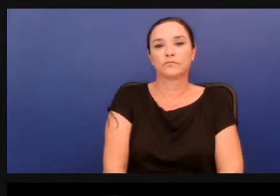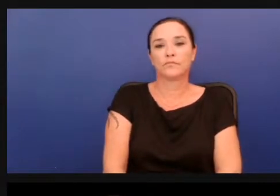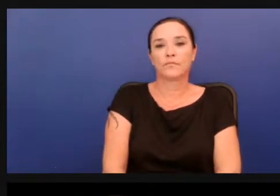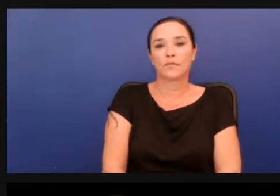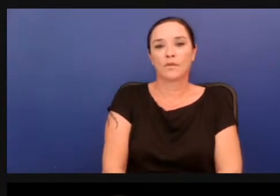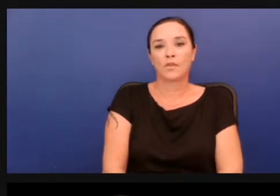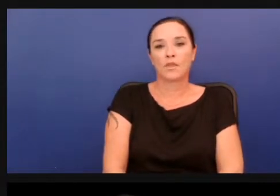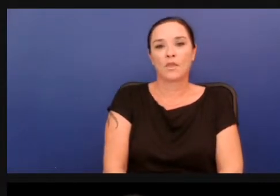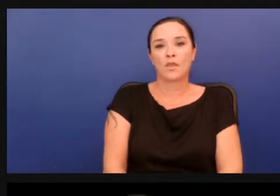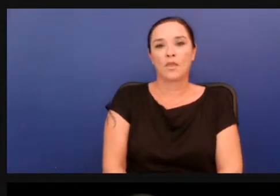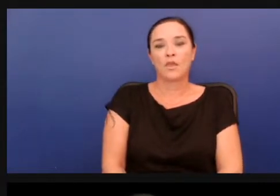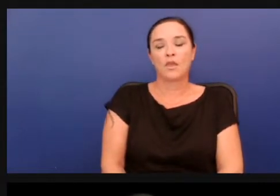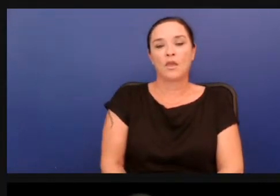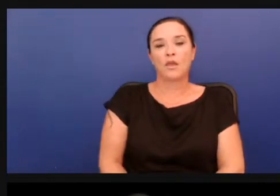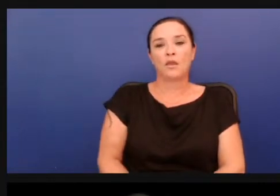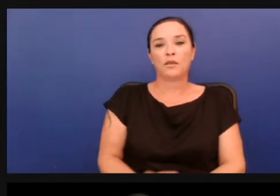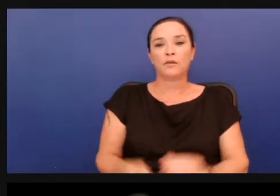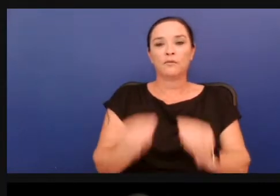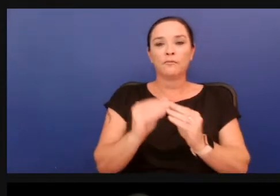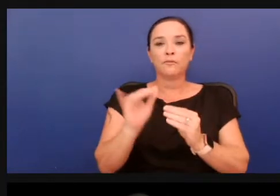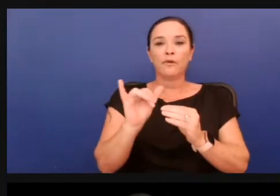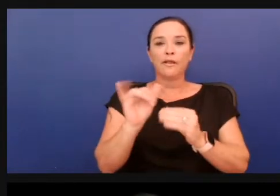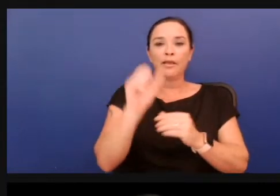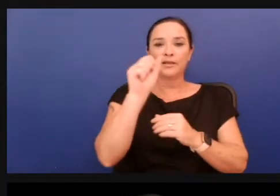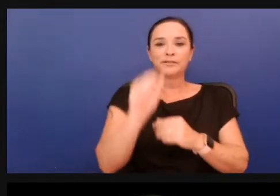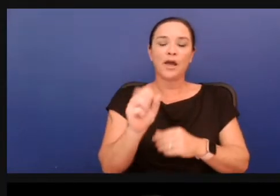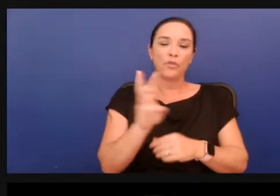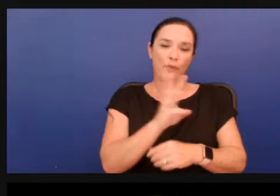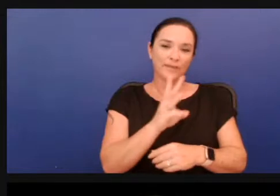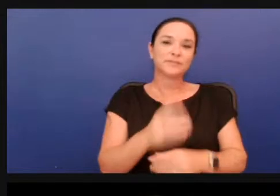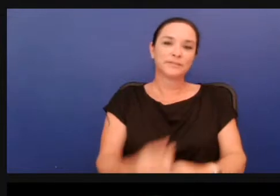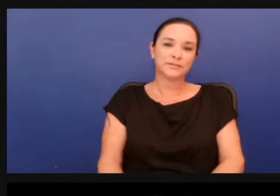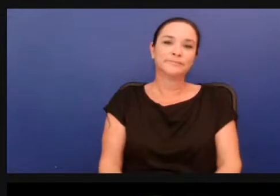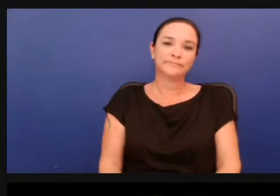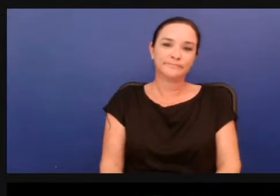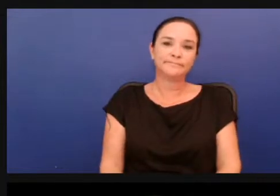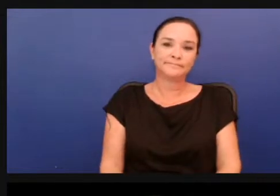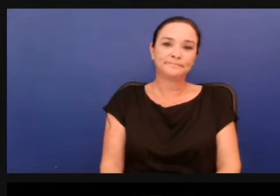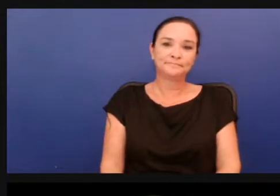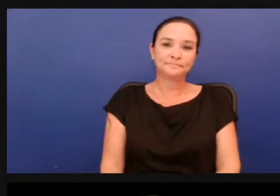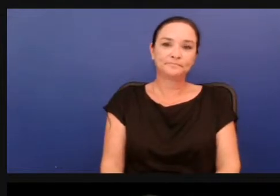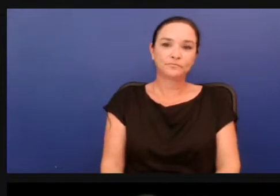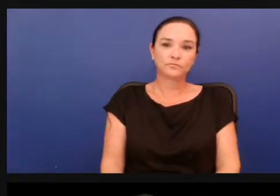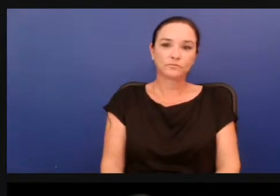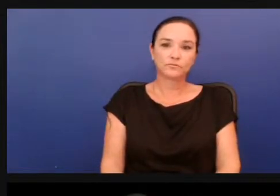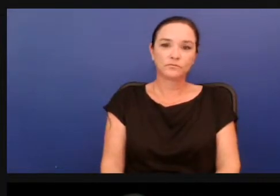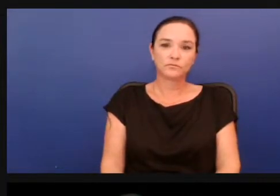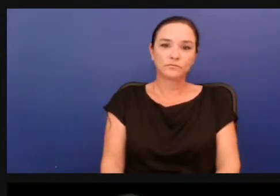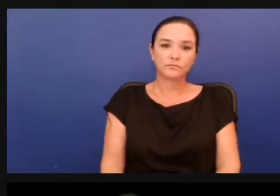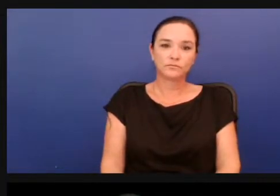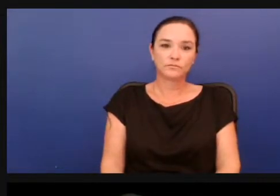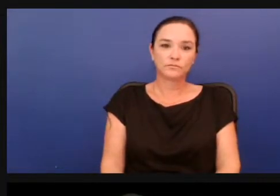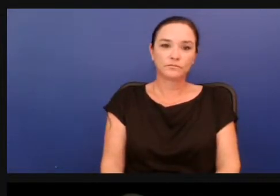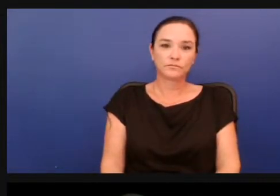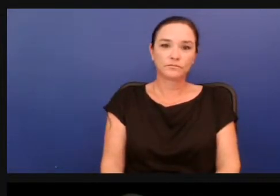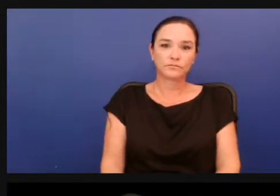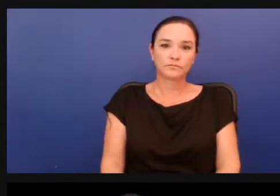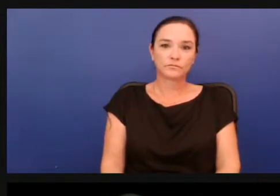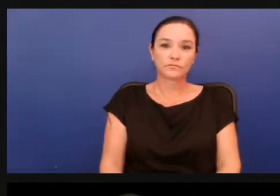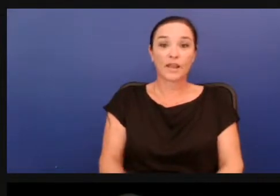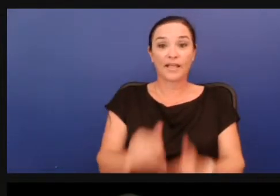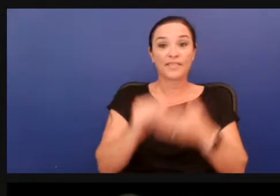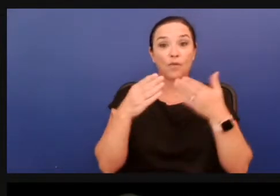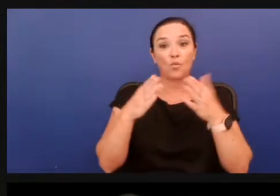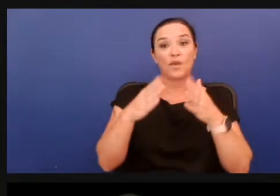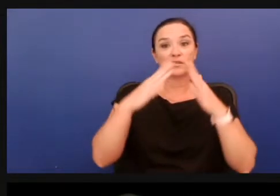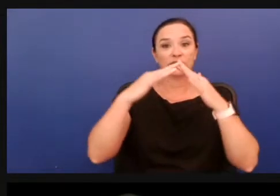a southwest there, looks like. Yeah, so in that direction, it actually sagged.